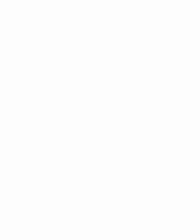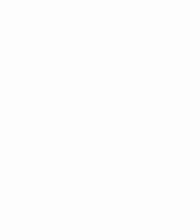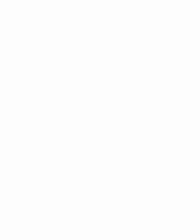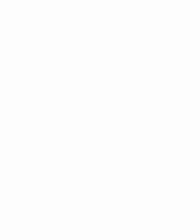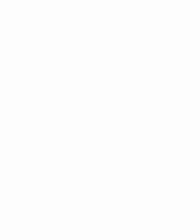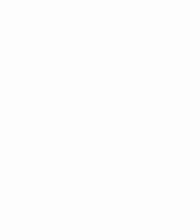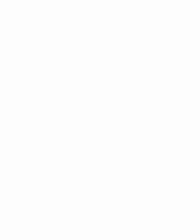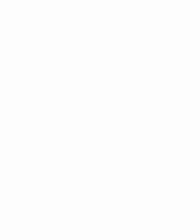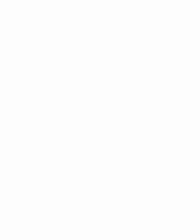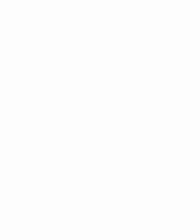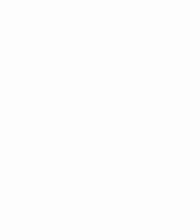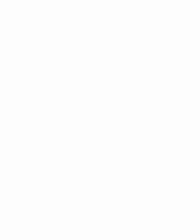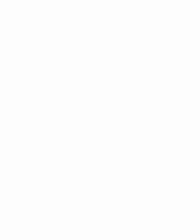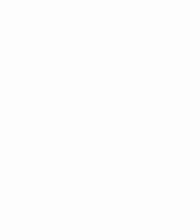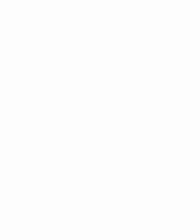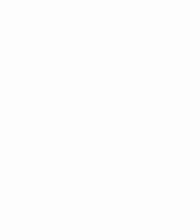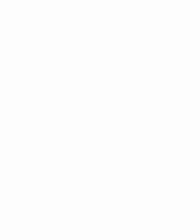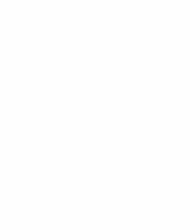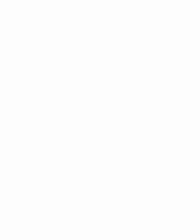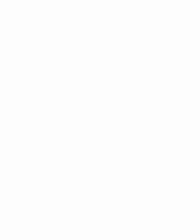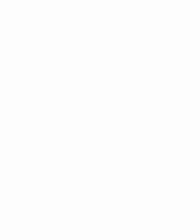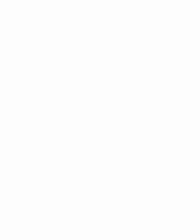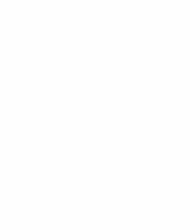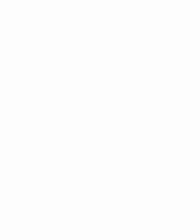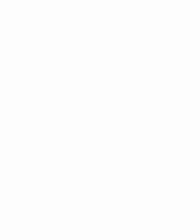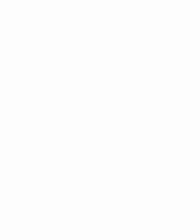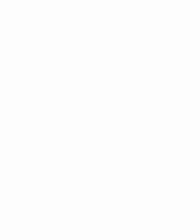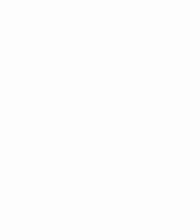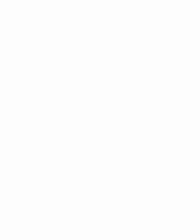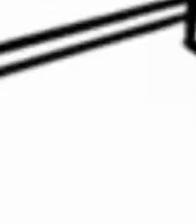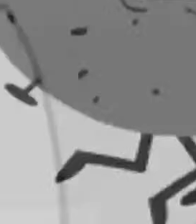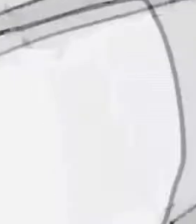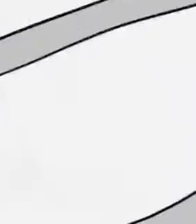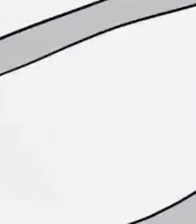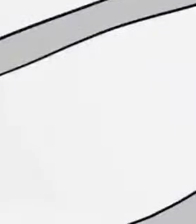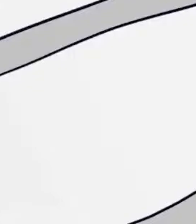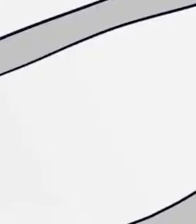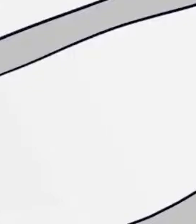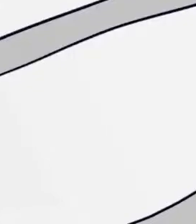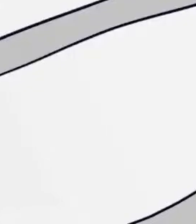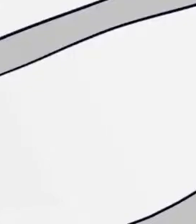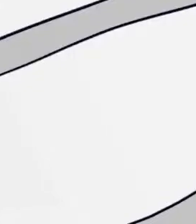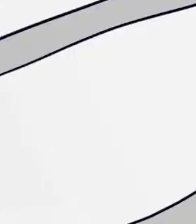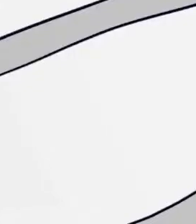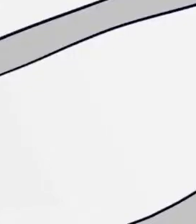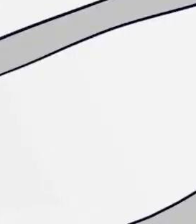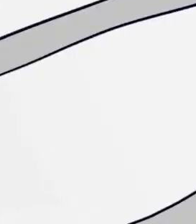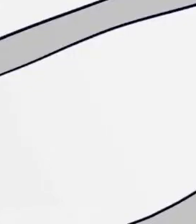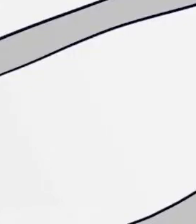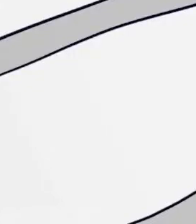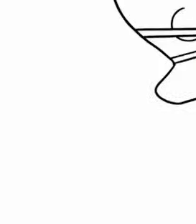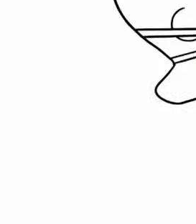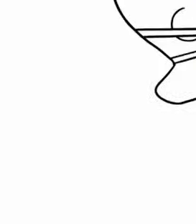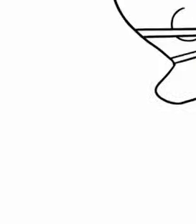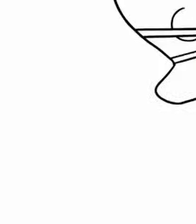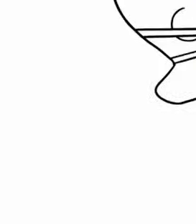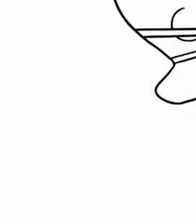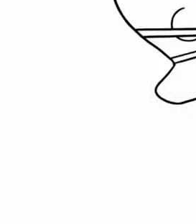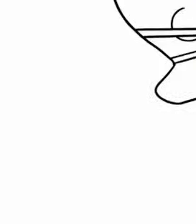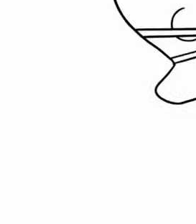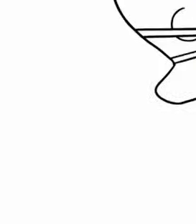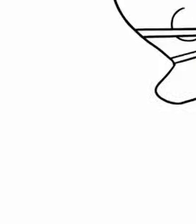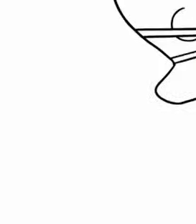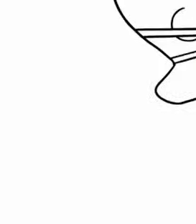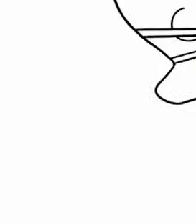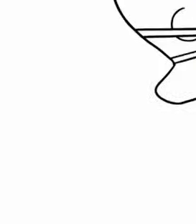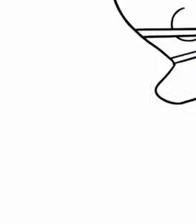but it's better than being face naked. If you're sick but don't know it, wearing a mask makes it harder for you to spread the Rona. If you're not sick and you're talking to